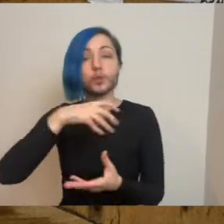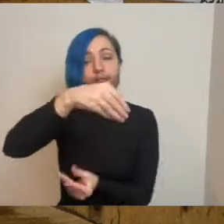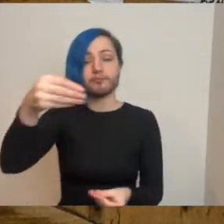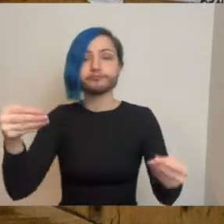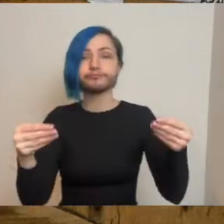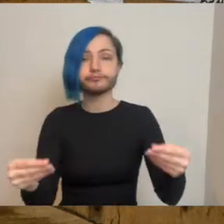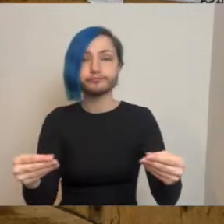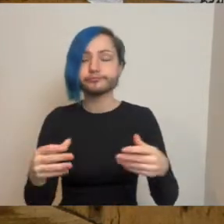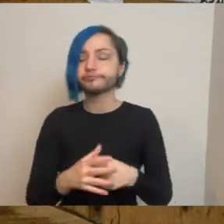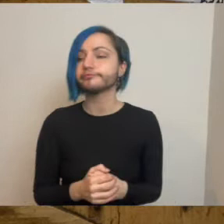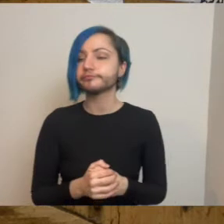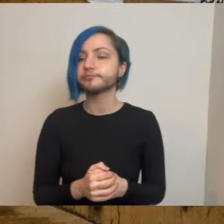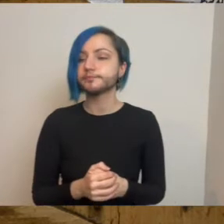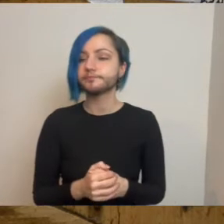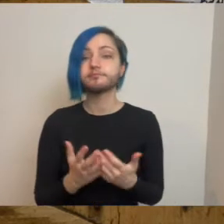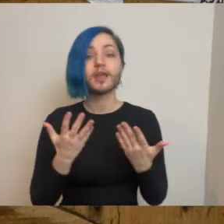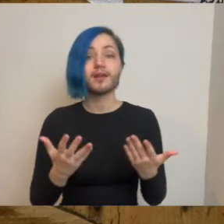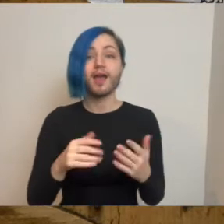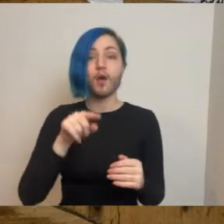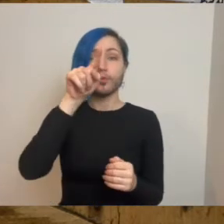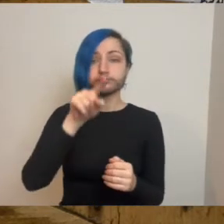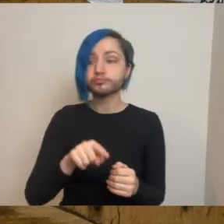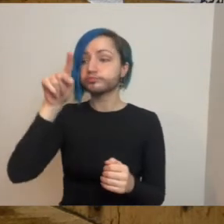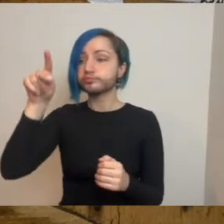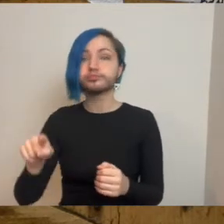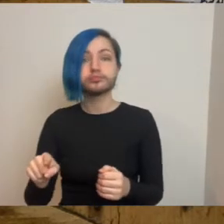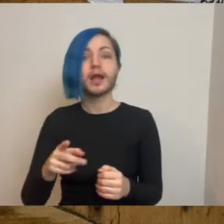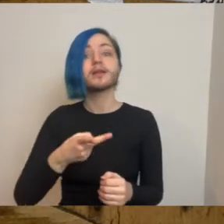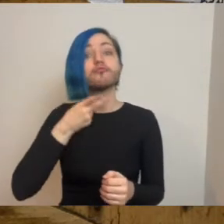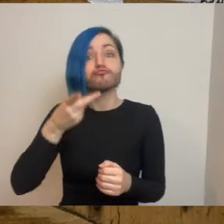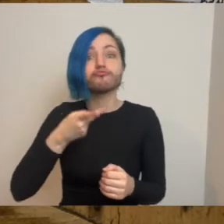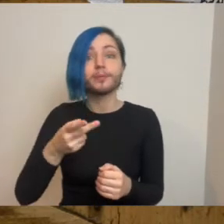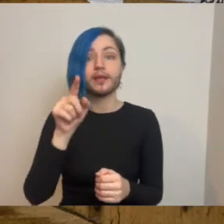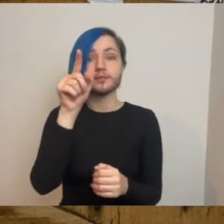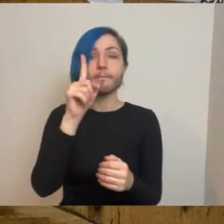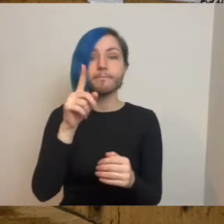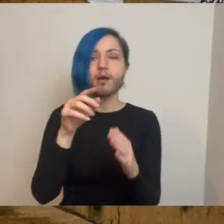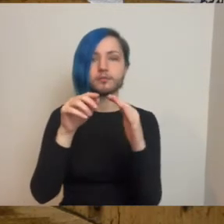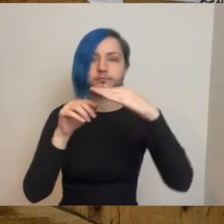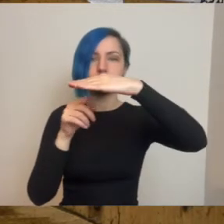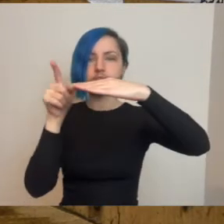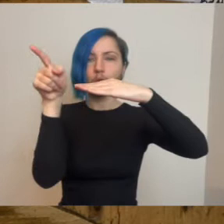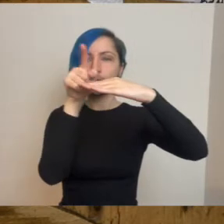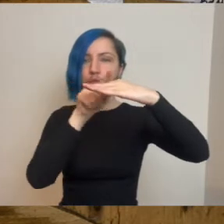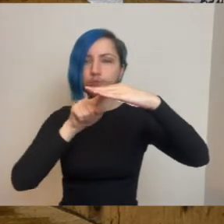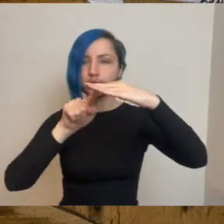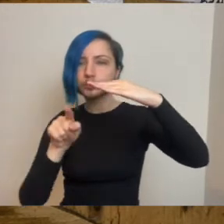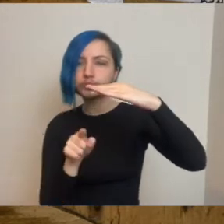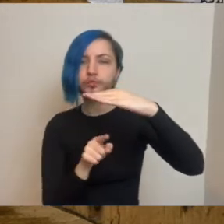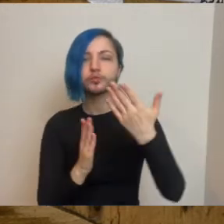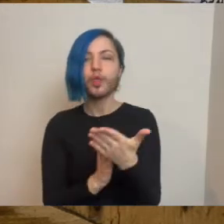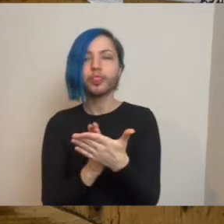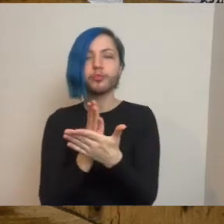other way, and then I'm going to do the drawing again, but I'm going to dissect it into the drawing